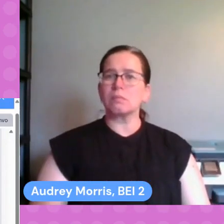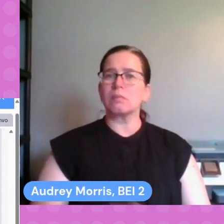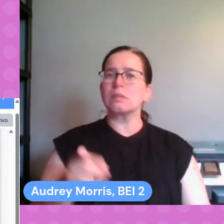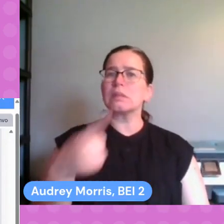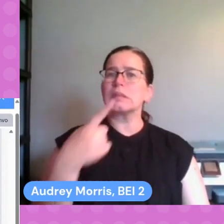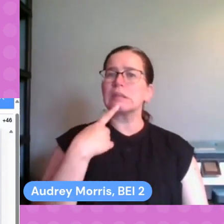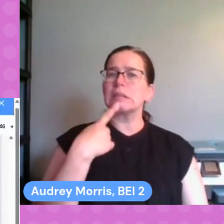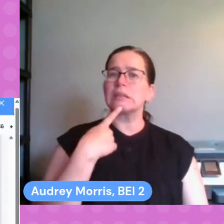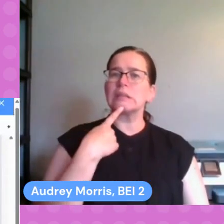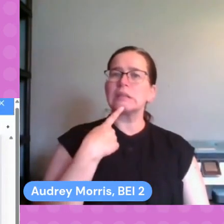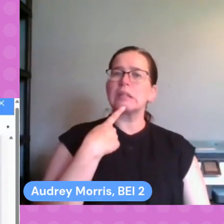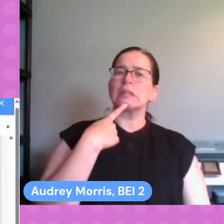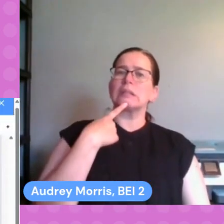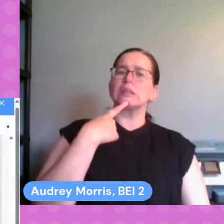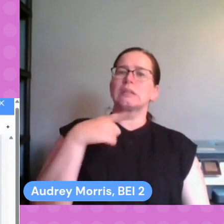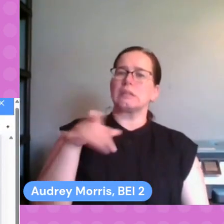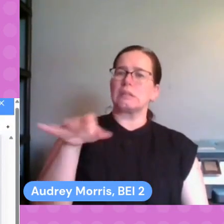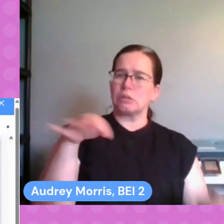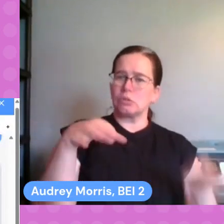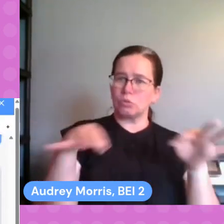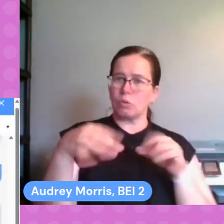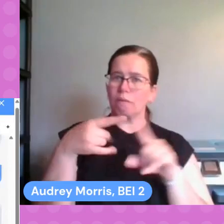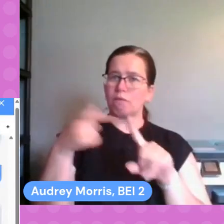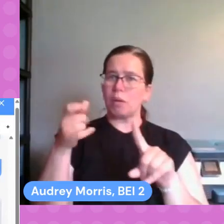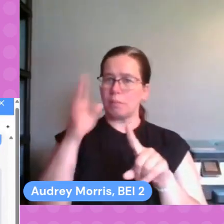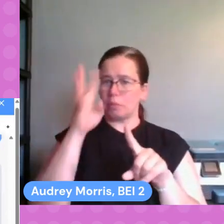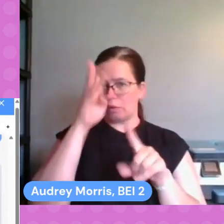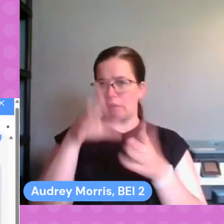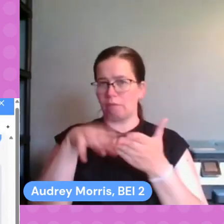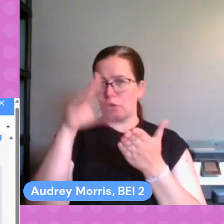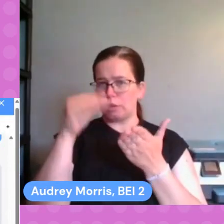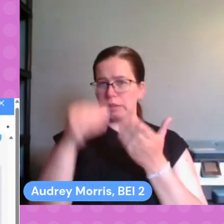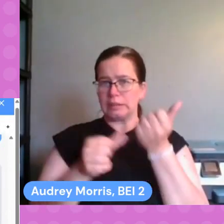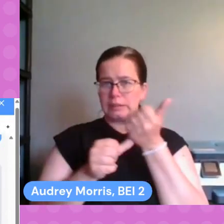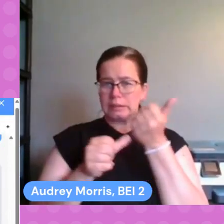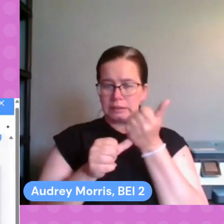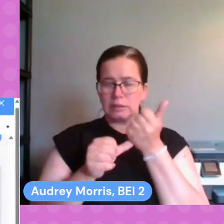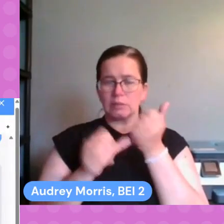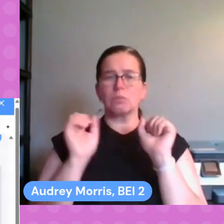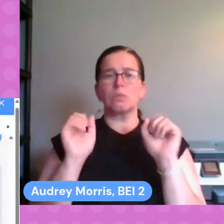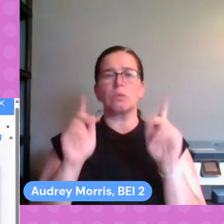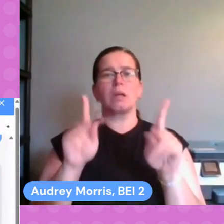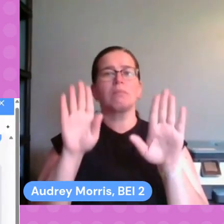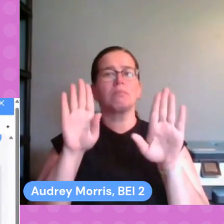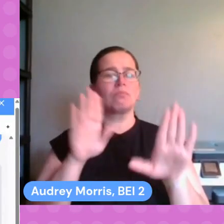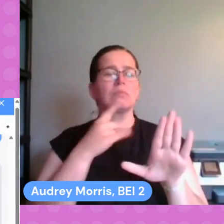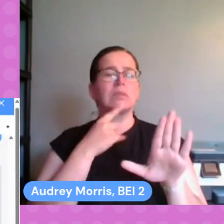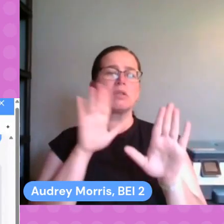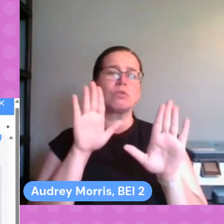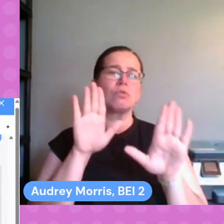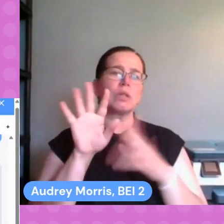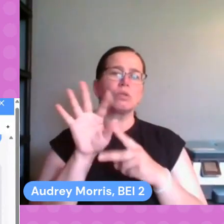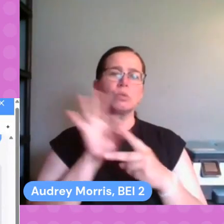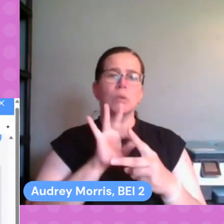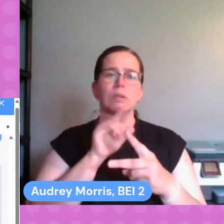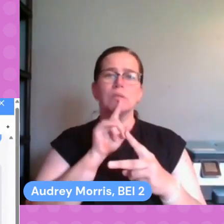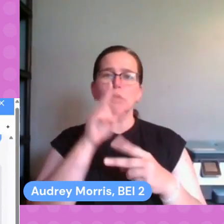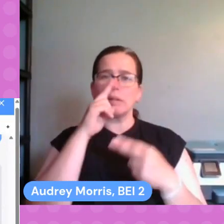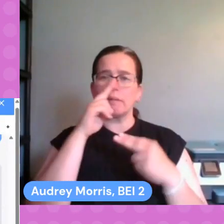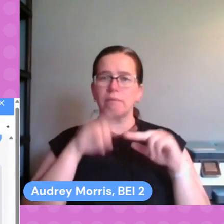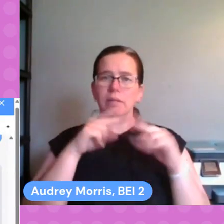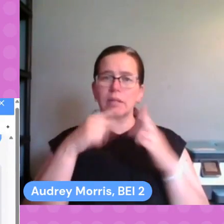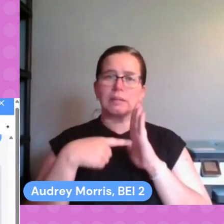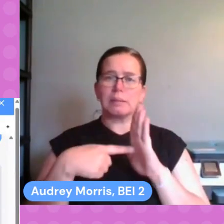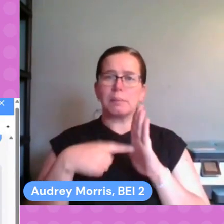the description from the Creative Learning Assistant. Awesome. Great choice. This project is a really fun example of how